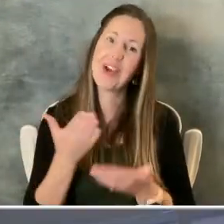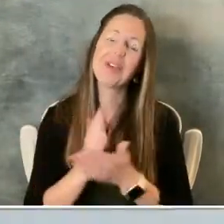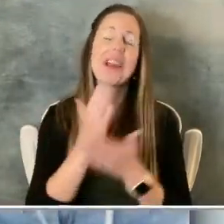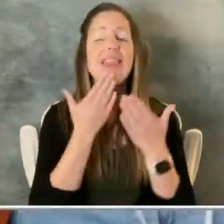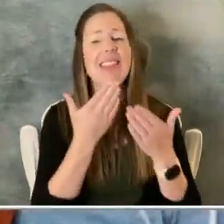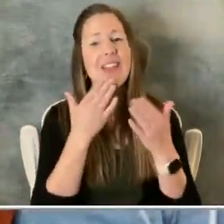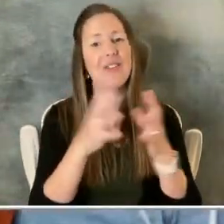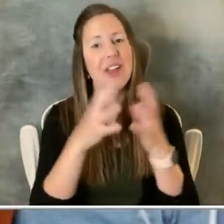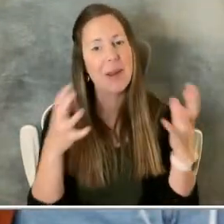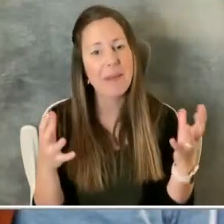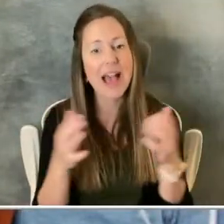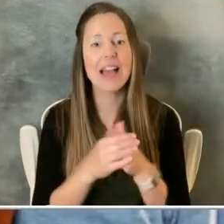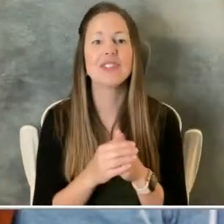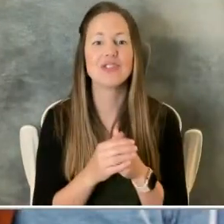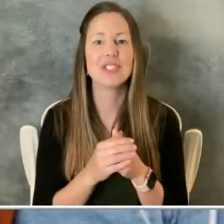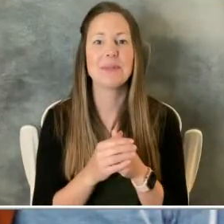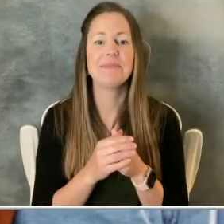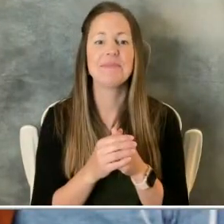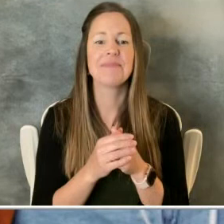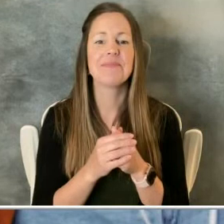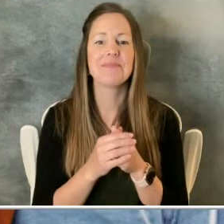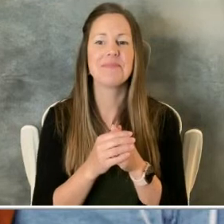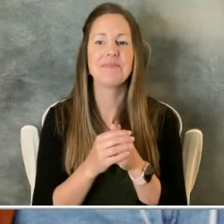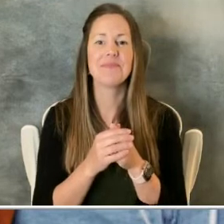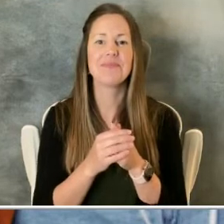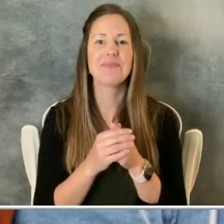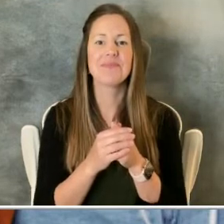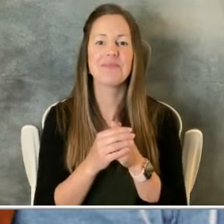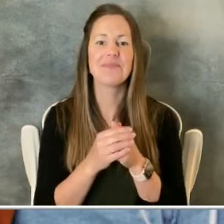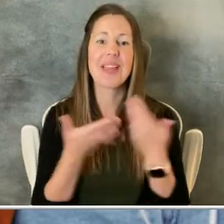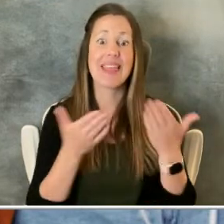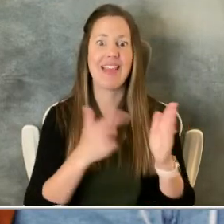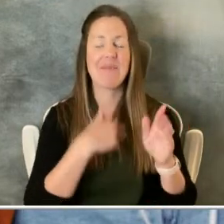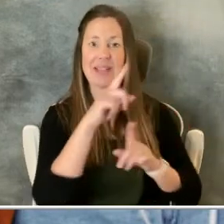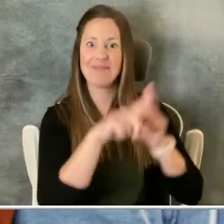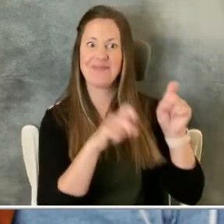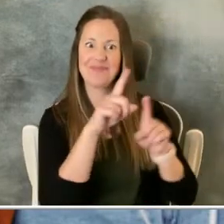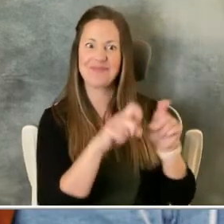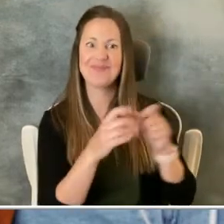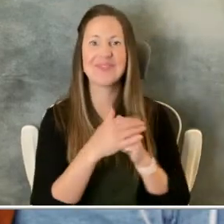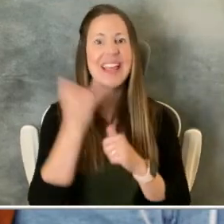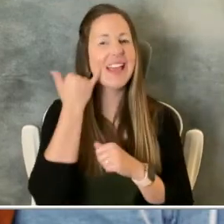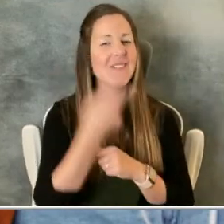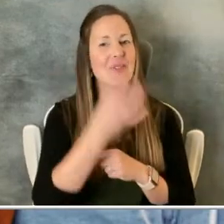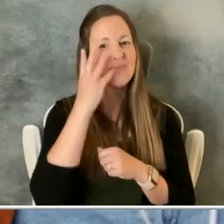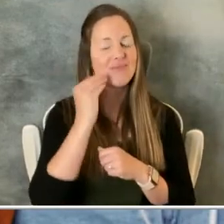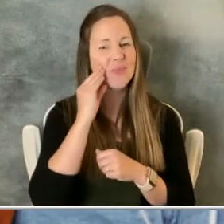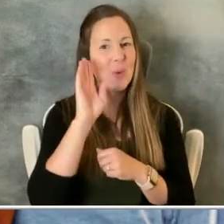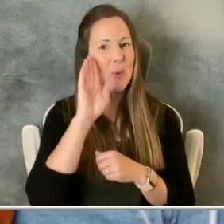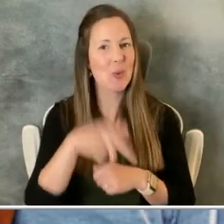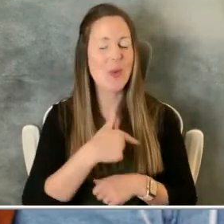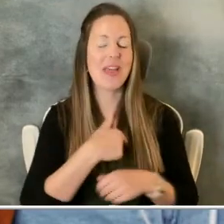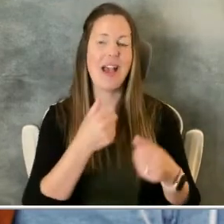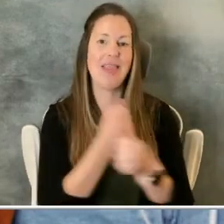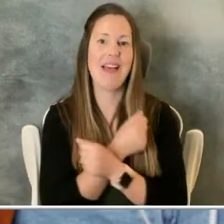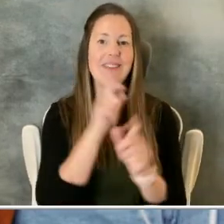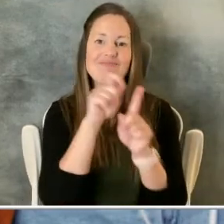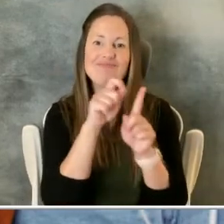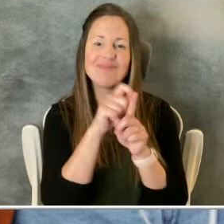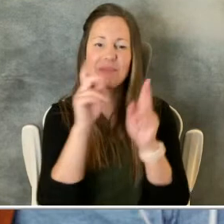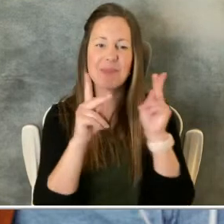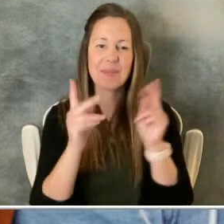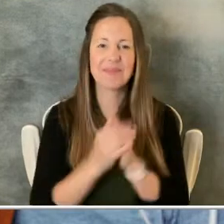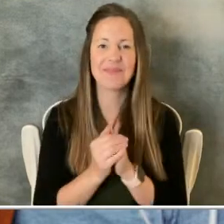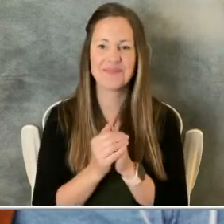Thanks for being on the program. Thanks for letting me mess with you a little bit. If you've been on this program much, you know I love to mess with people. And as we say goodbye to